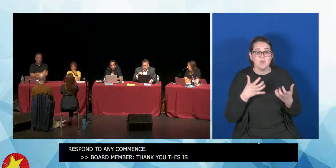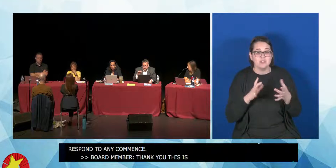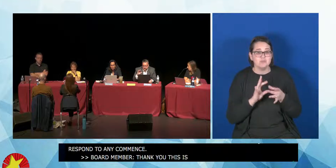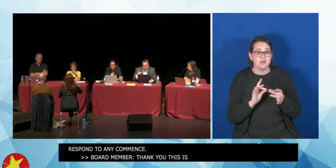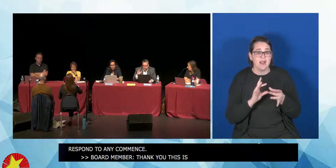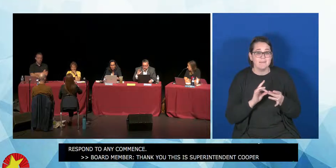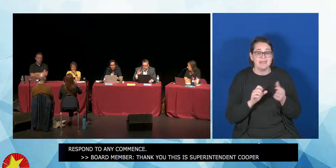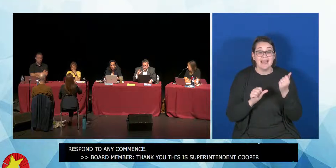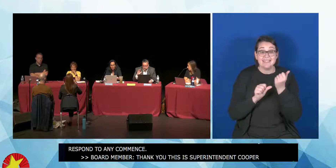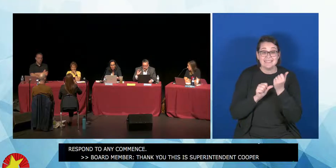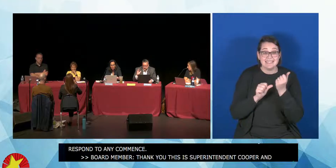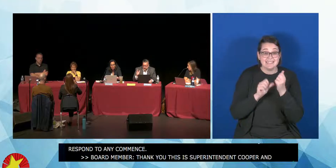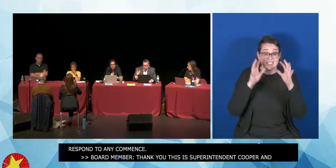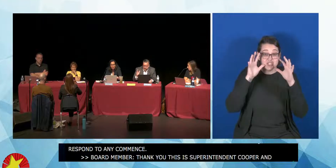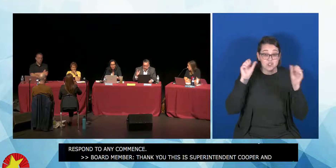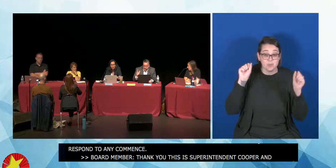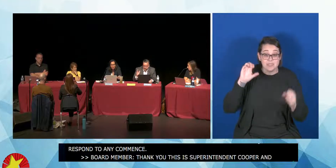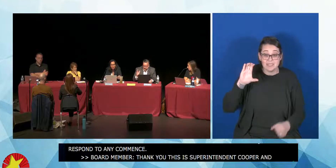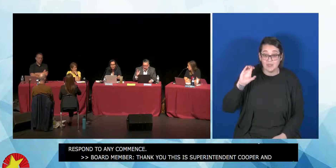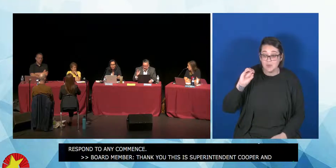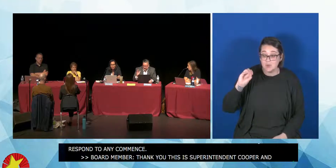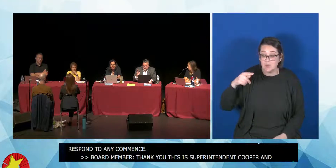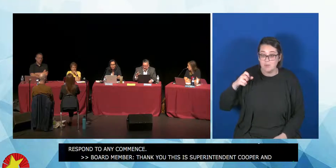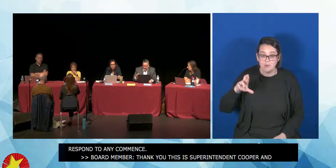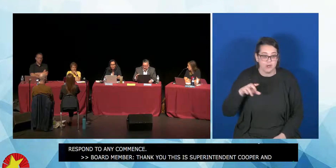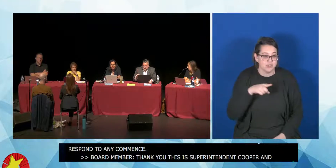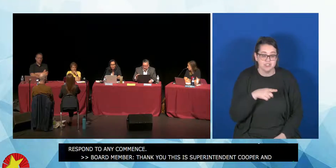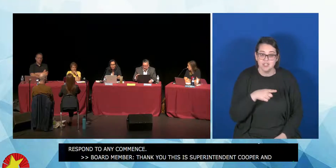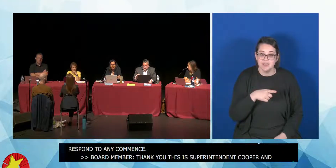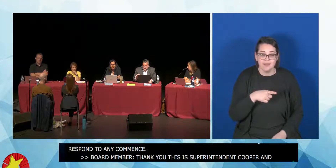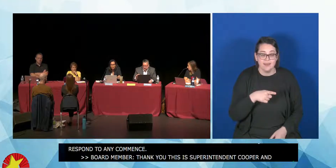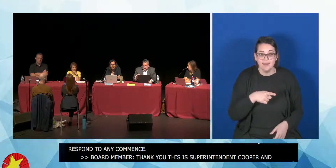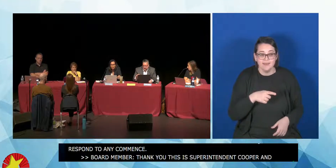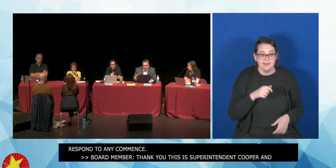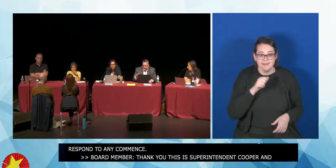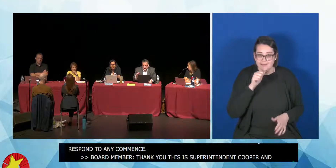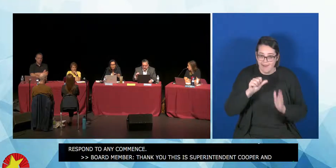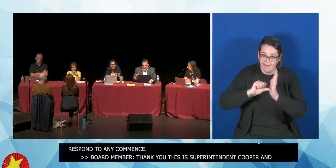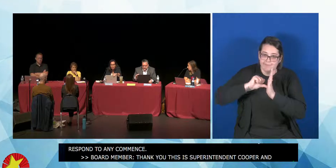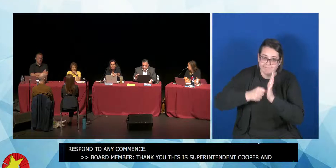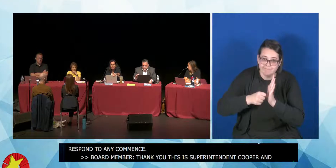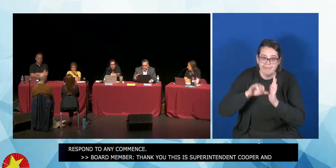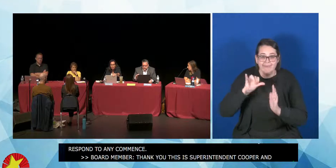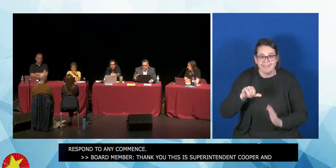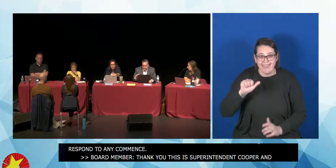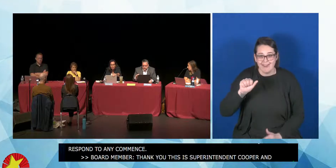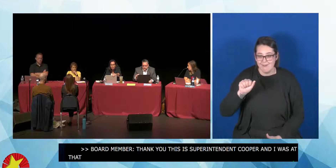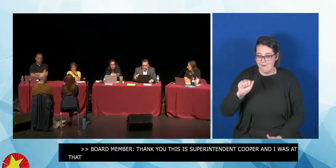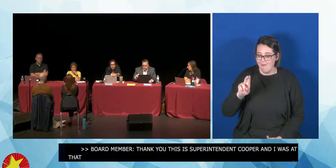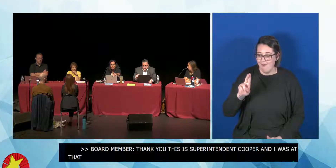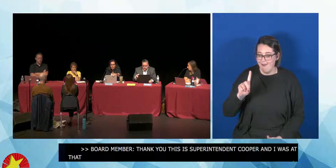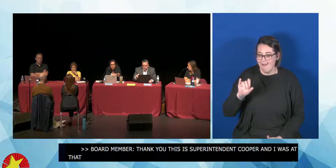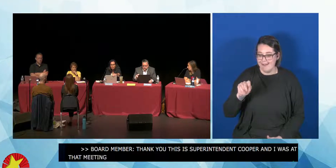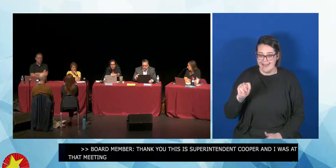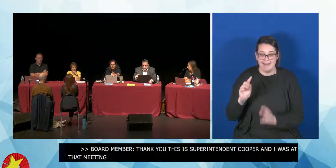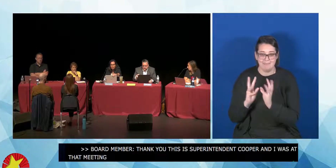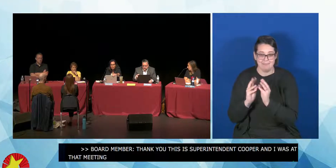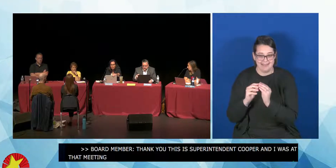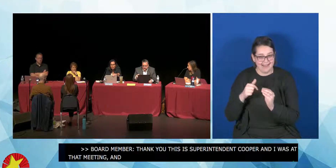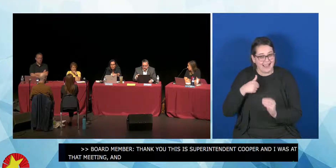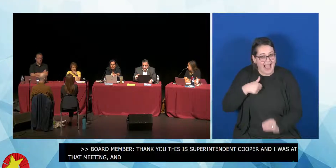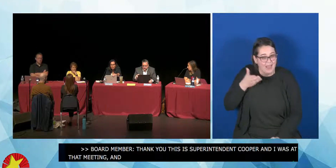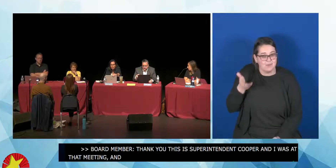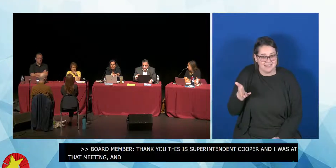did not make enough about the auditor meeting that we had. I was at that meeting. I want to remind everyone